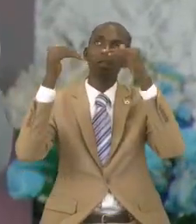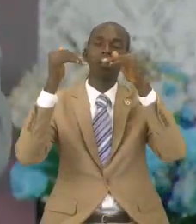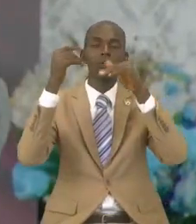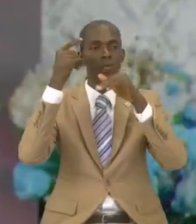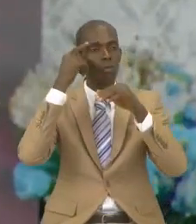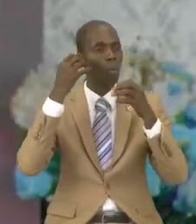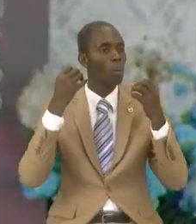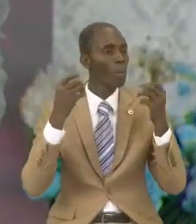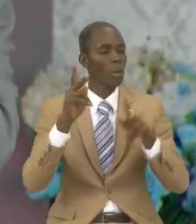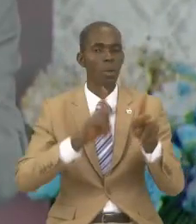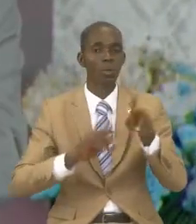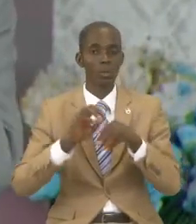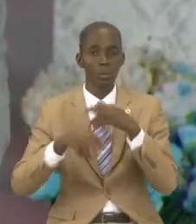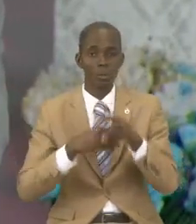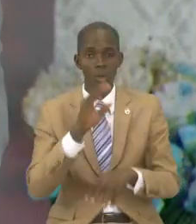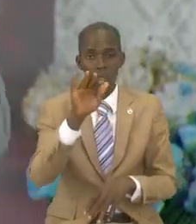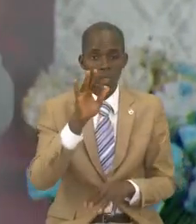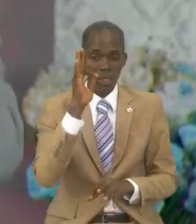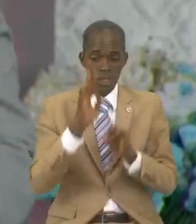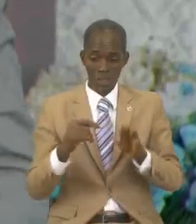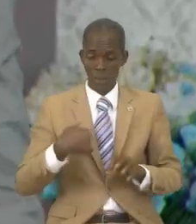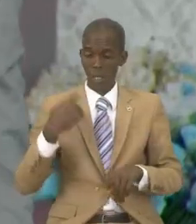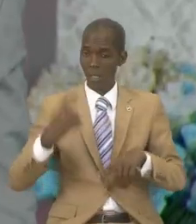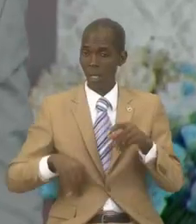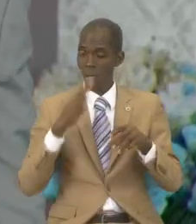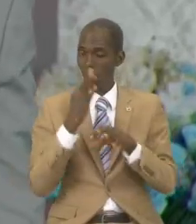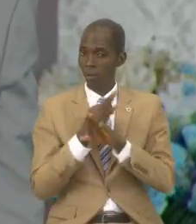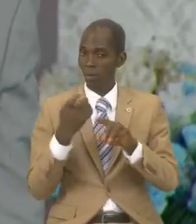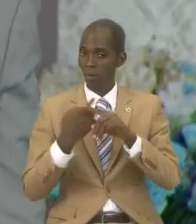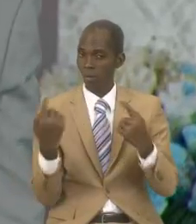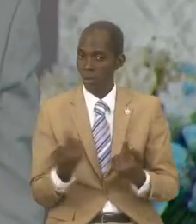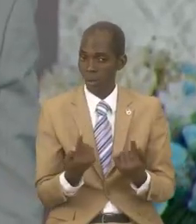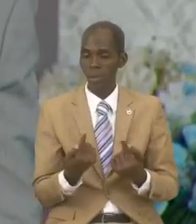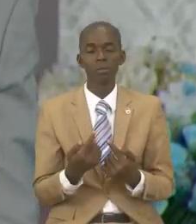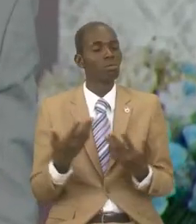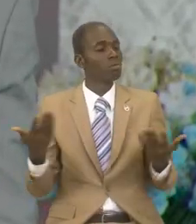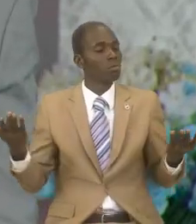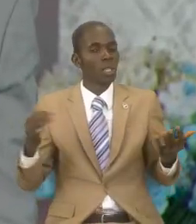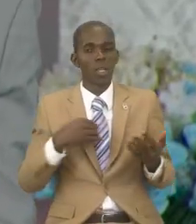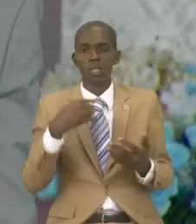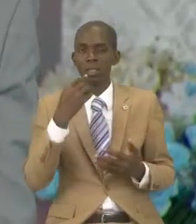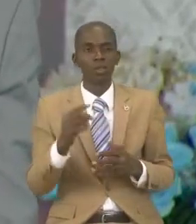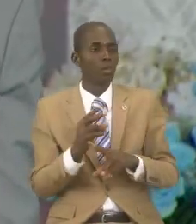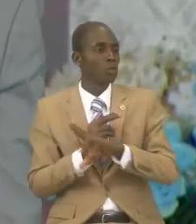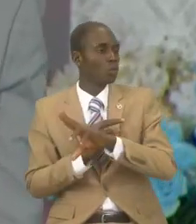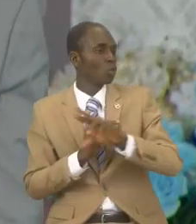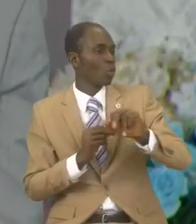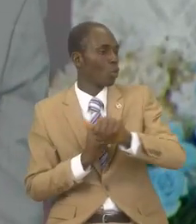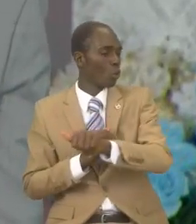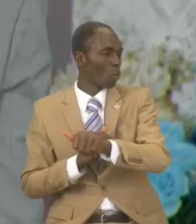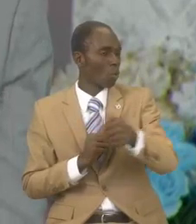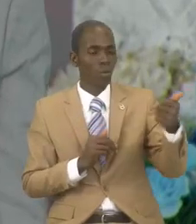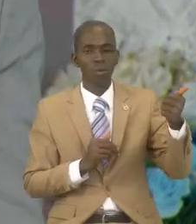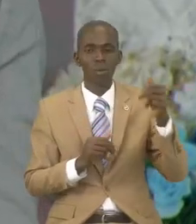say nobody can be free from all sins because they little self, they're not free from